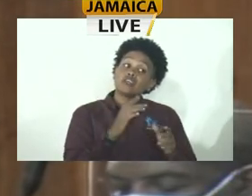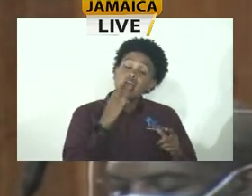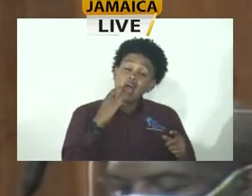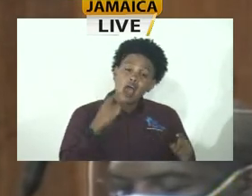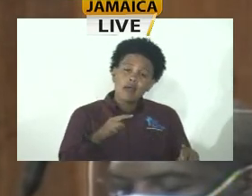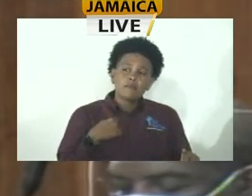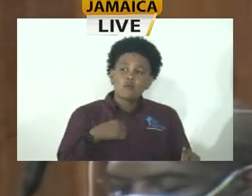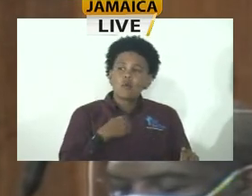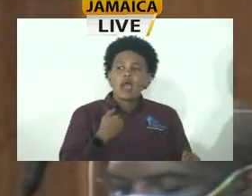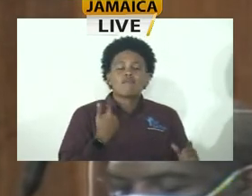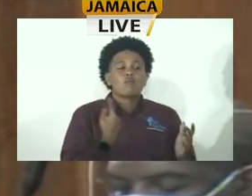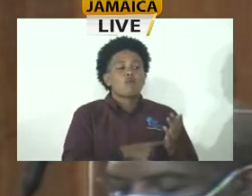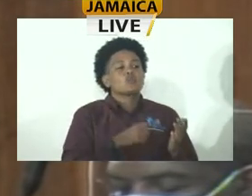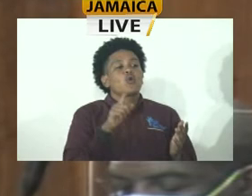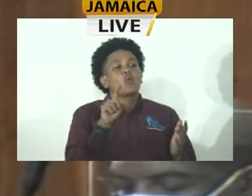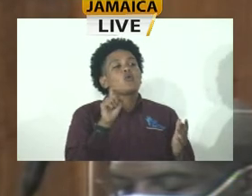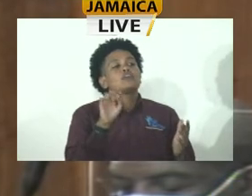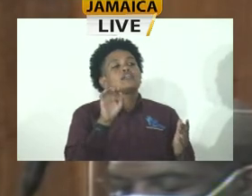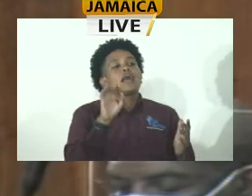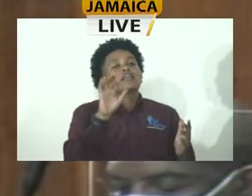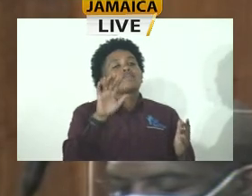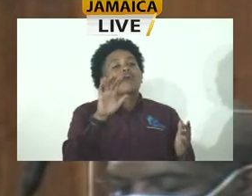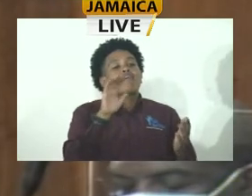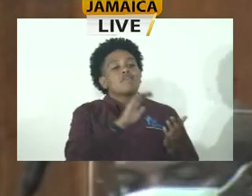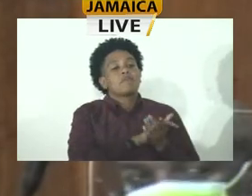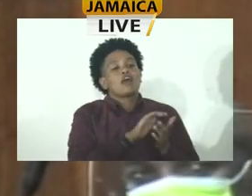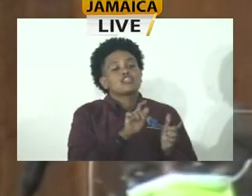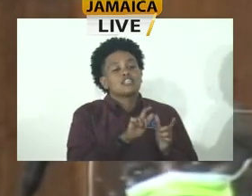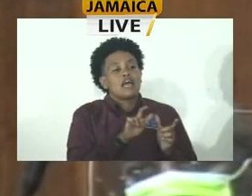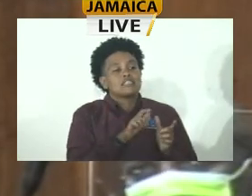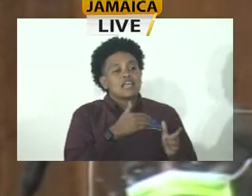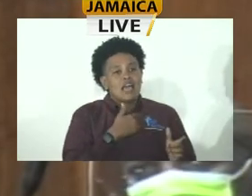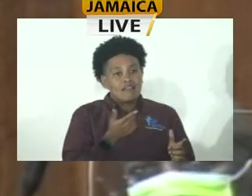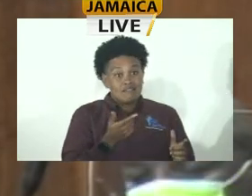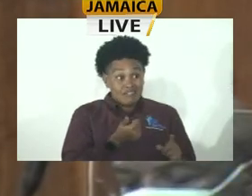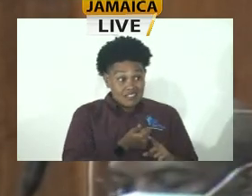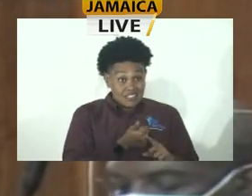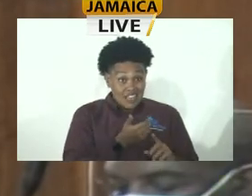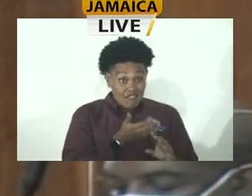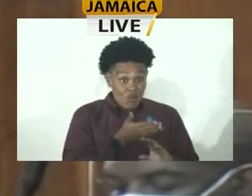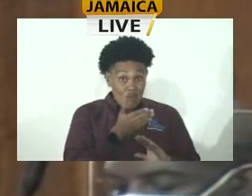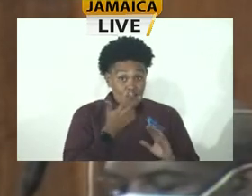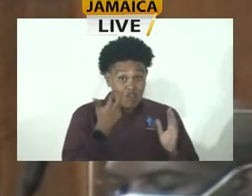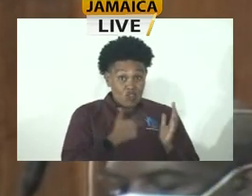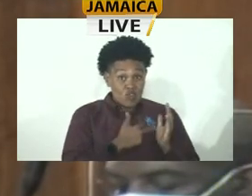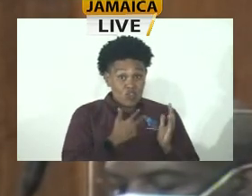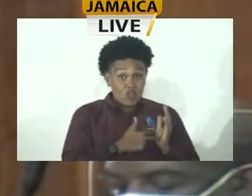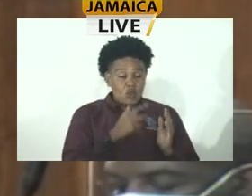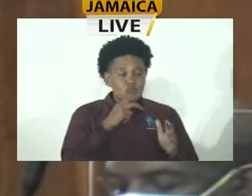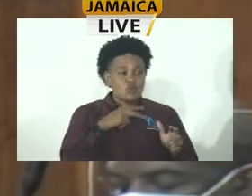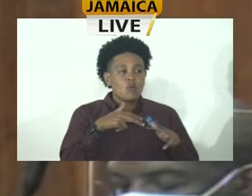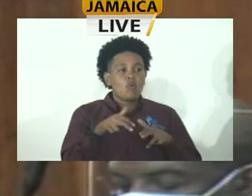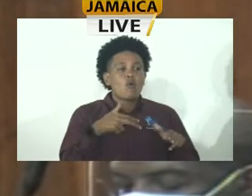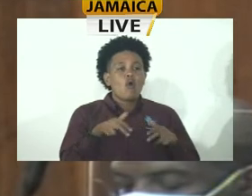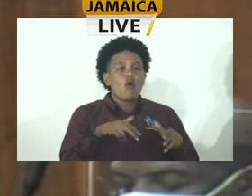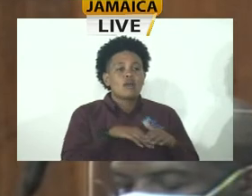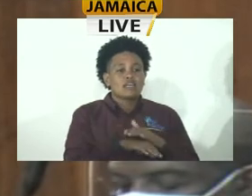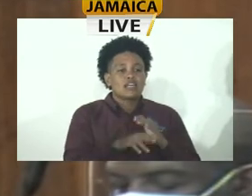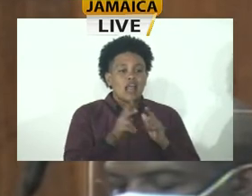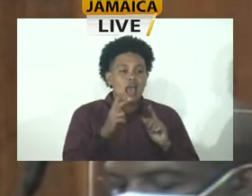we had 1195 marriage licenses and there were over 3000 working applications